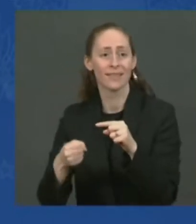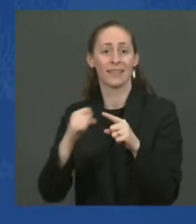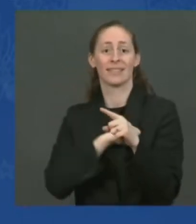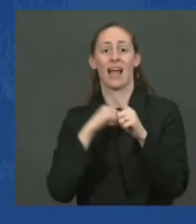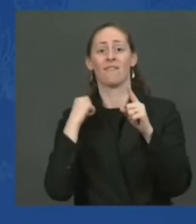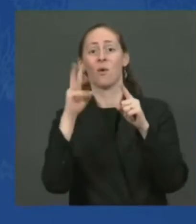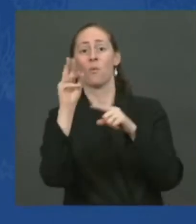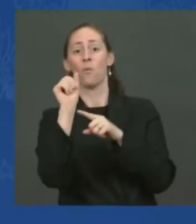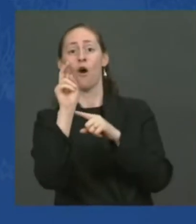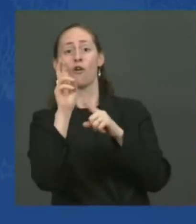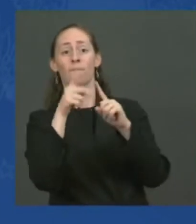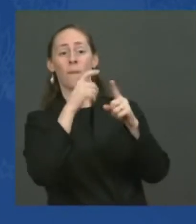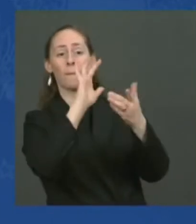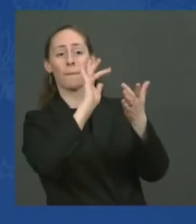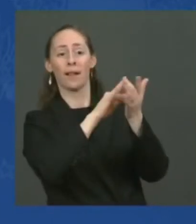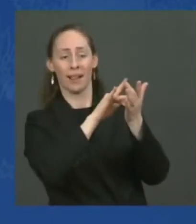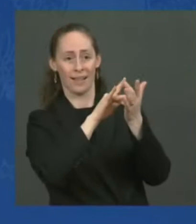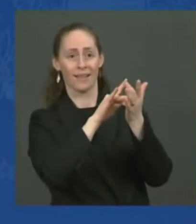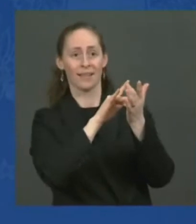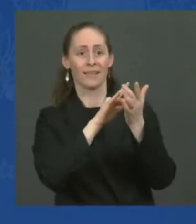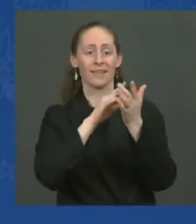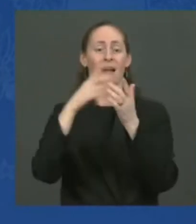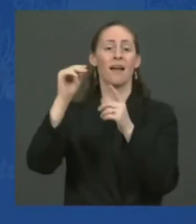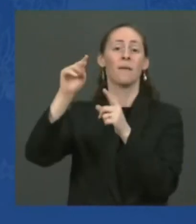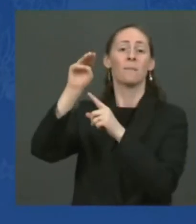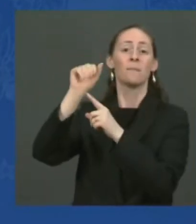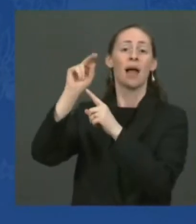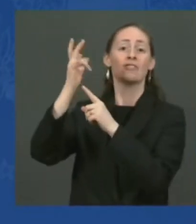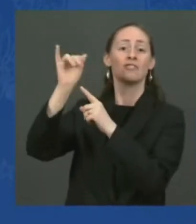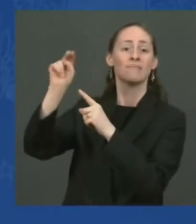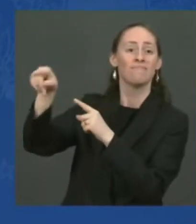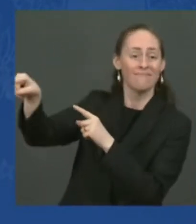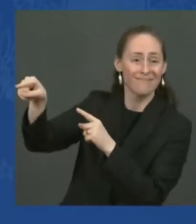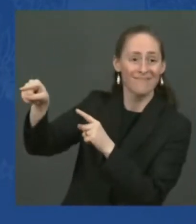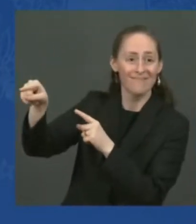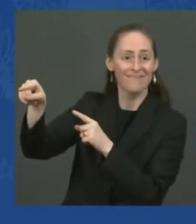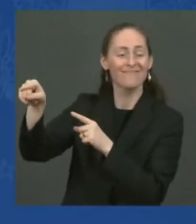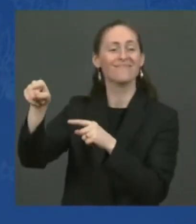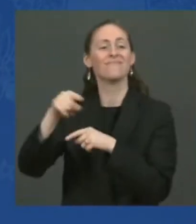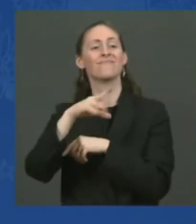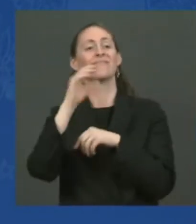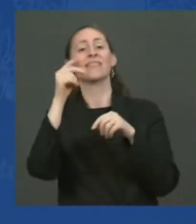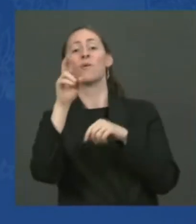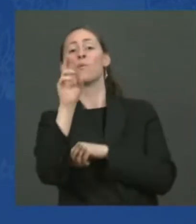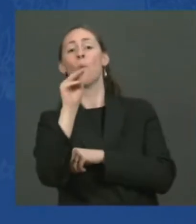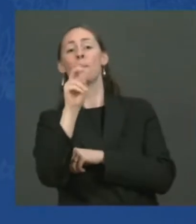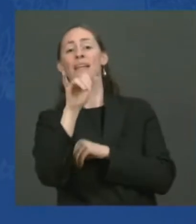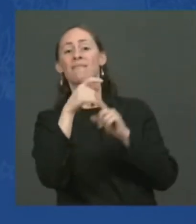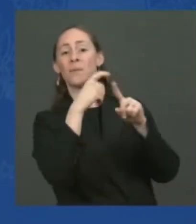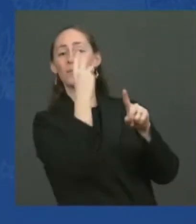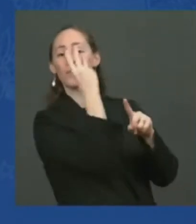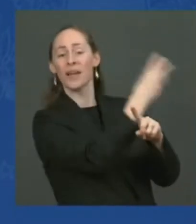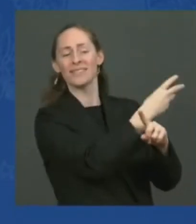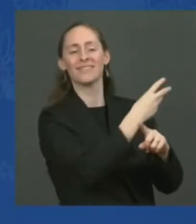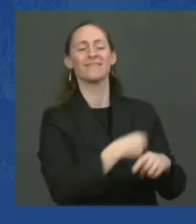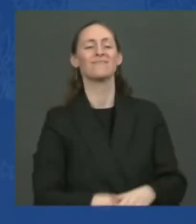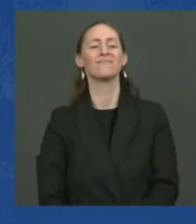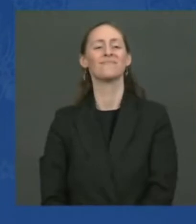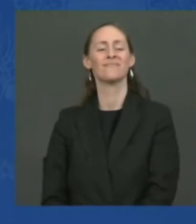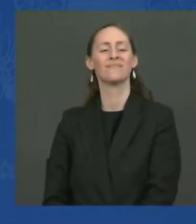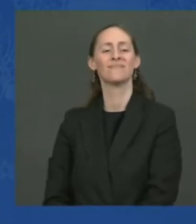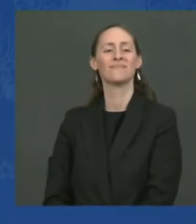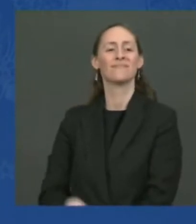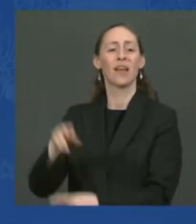in Appalachia, and Senators Romney and Tester in the West. And the Northeast and Alaska, each with